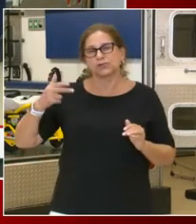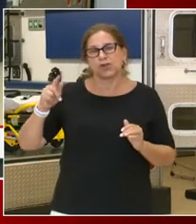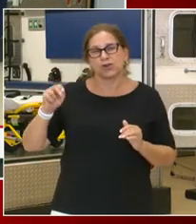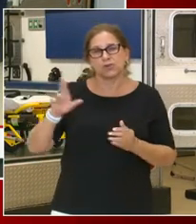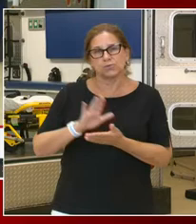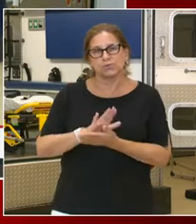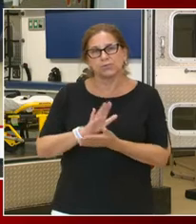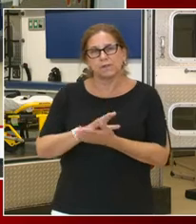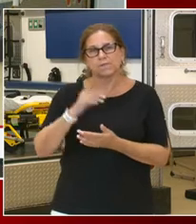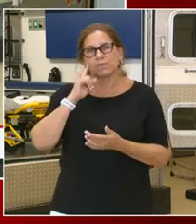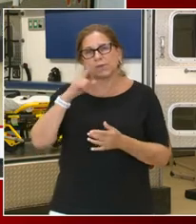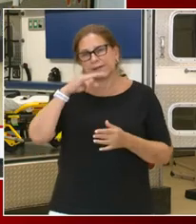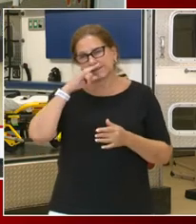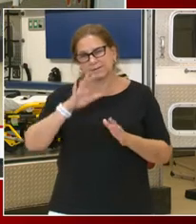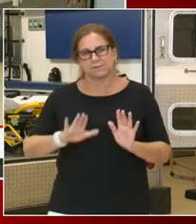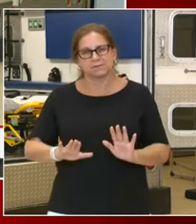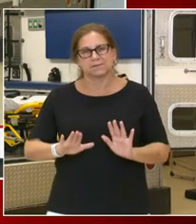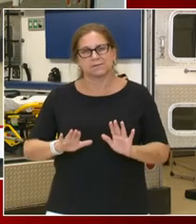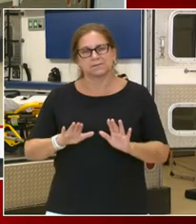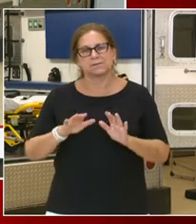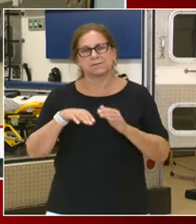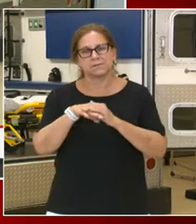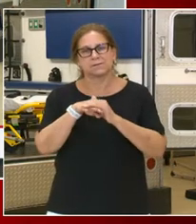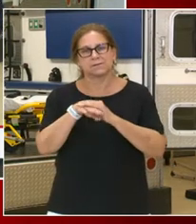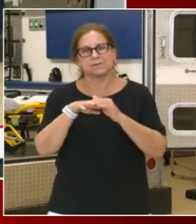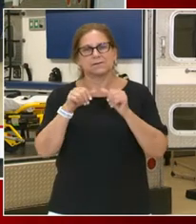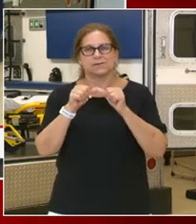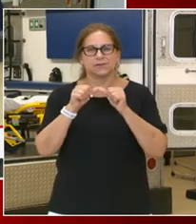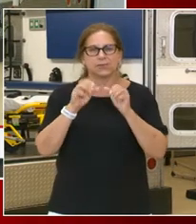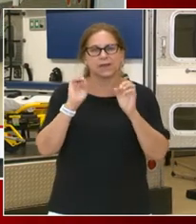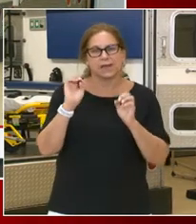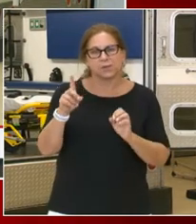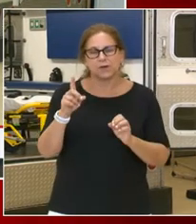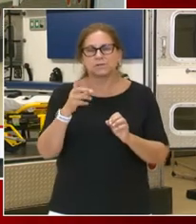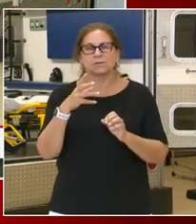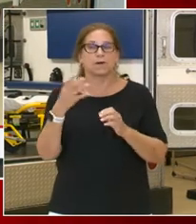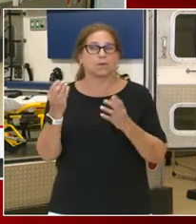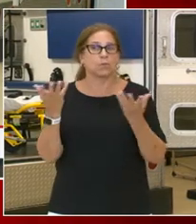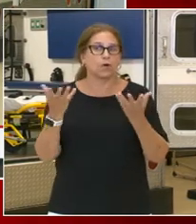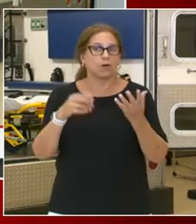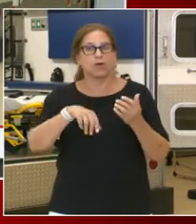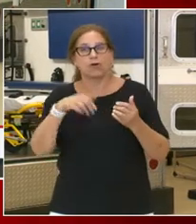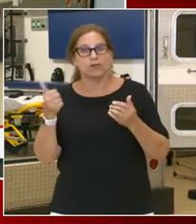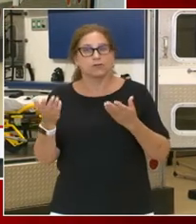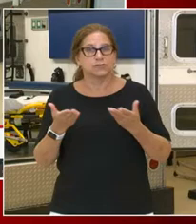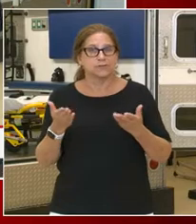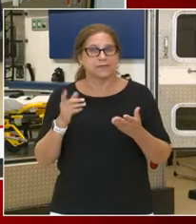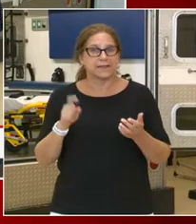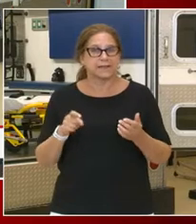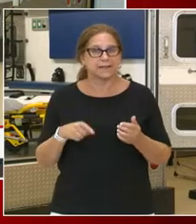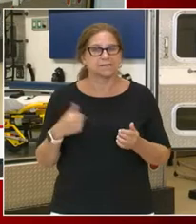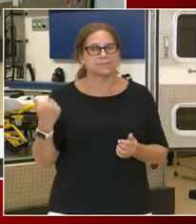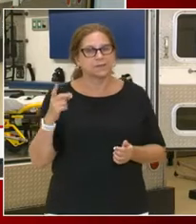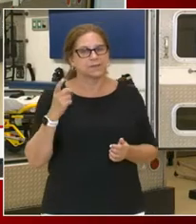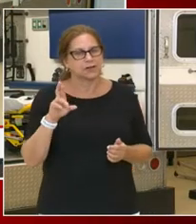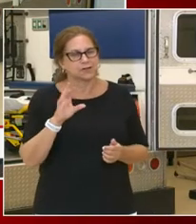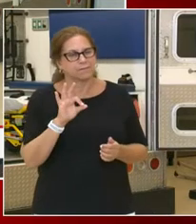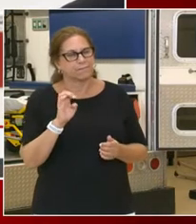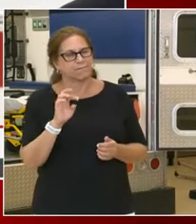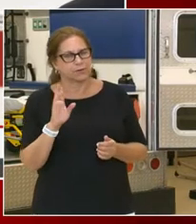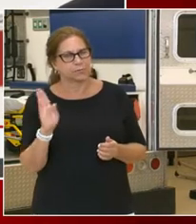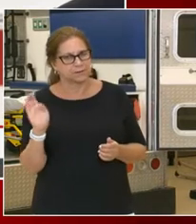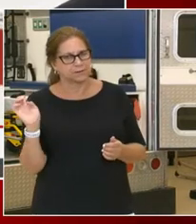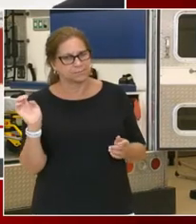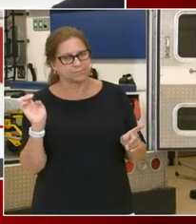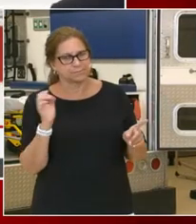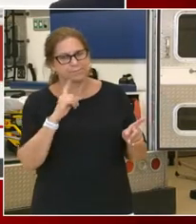greatest needs over time? So Chancellor, if you want to start us out there. Sure. So this budget allows us to one, have stability